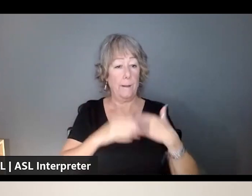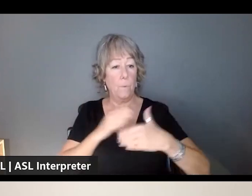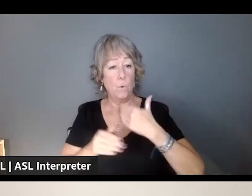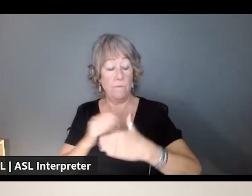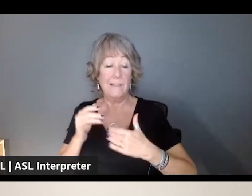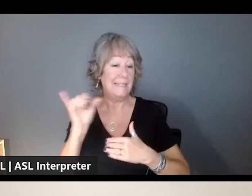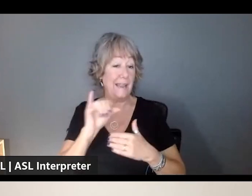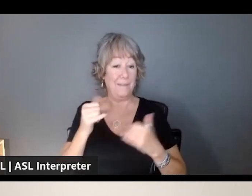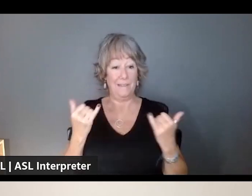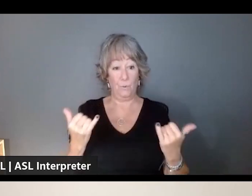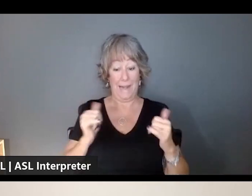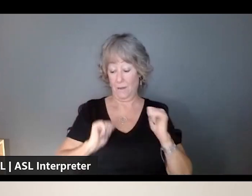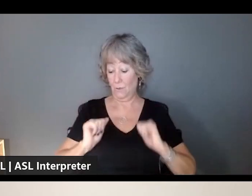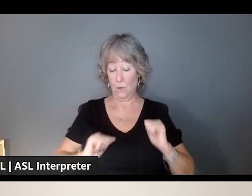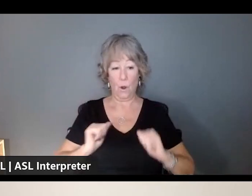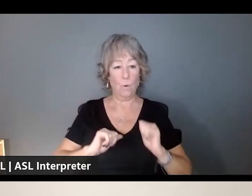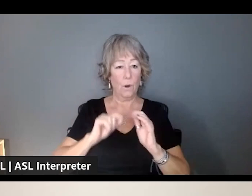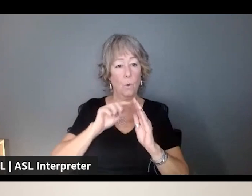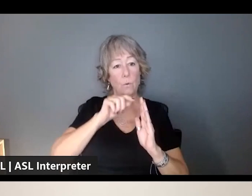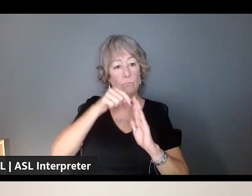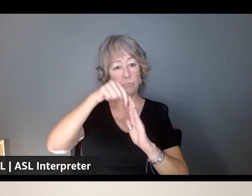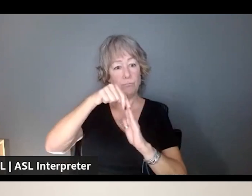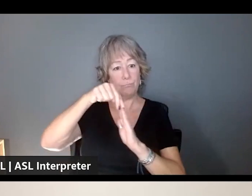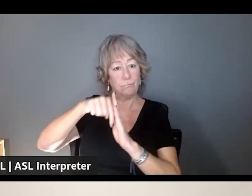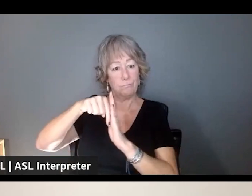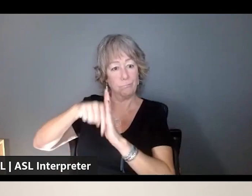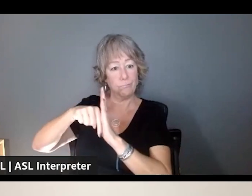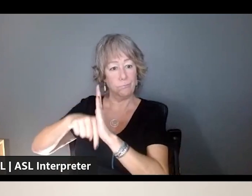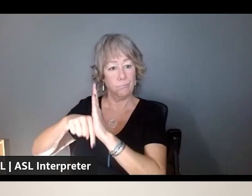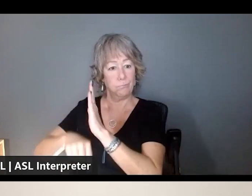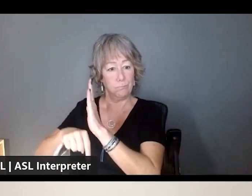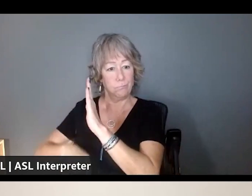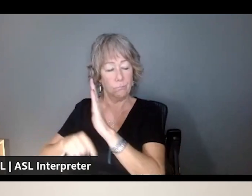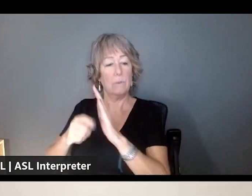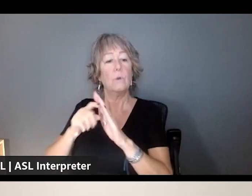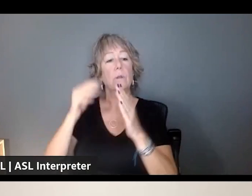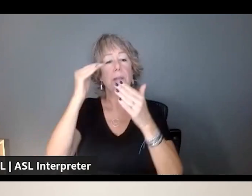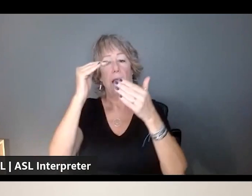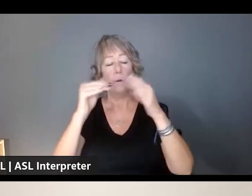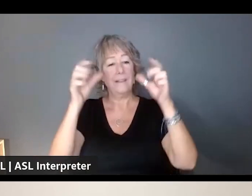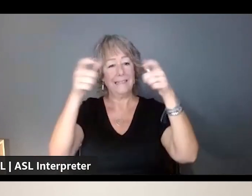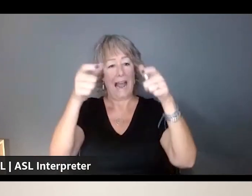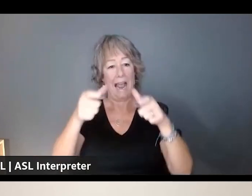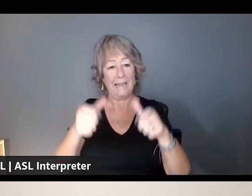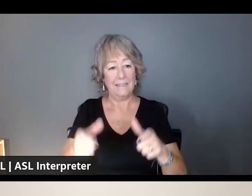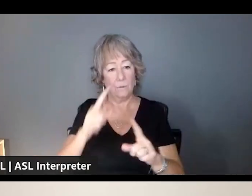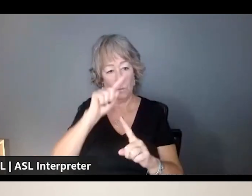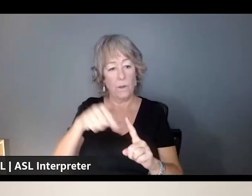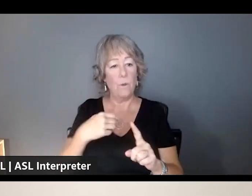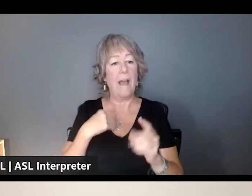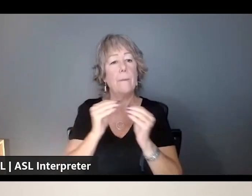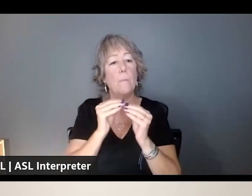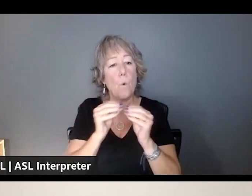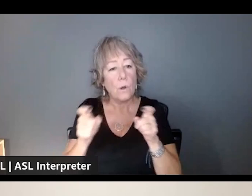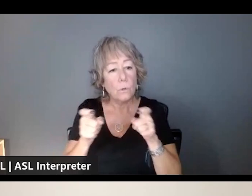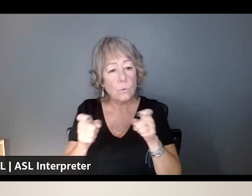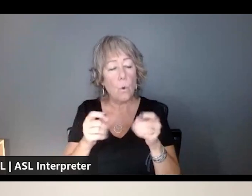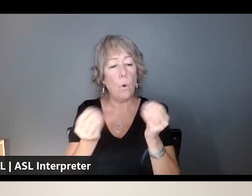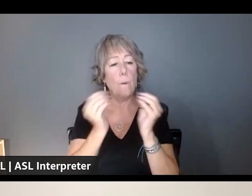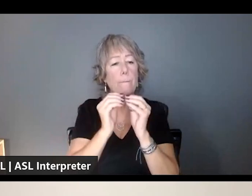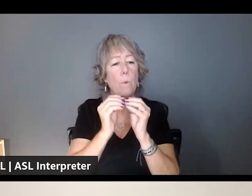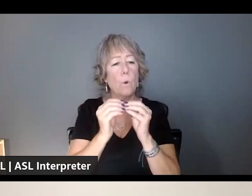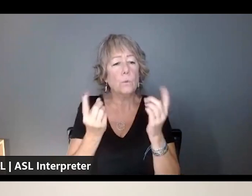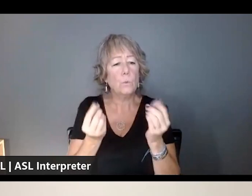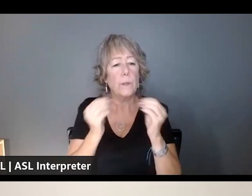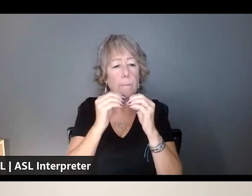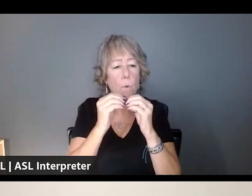today, into deeper and deeper areas down the stack where you have more and more control, where you are doing more and more with